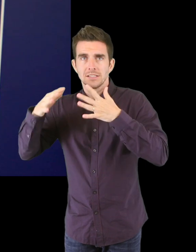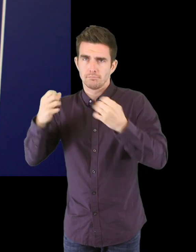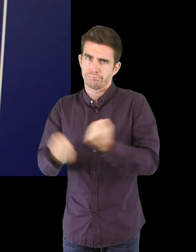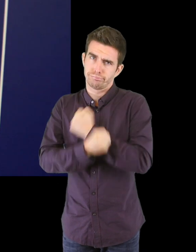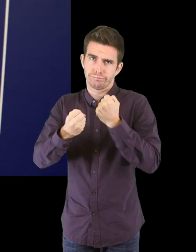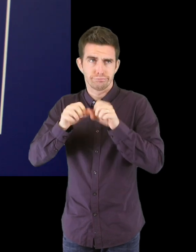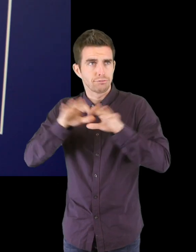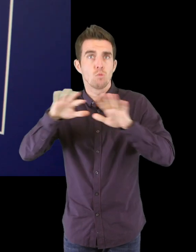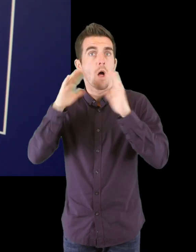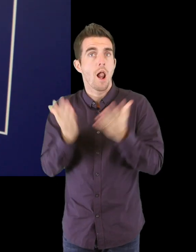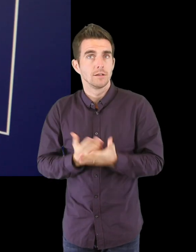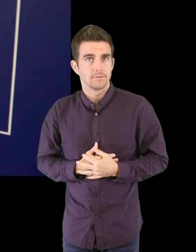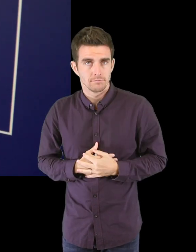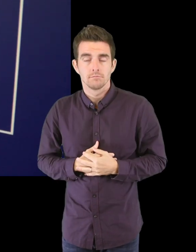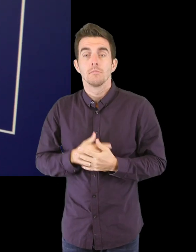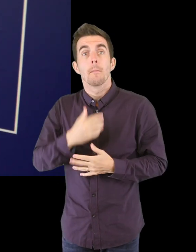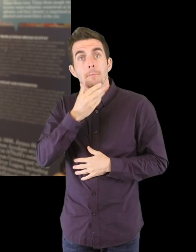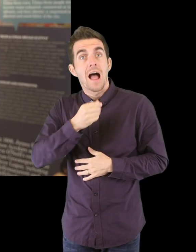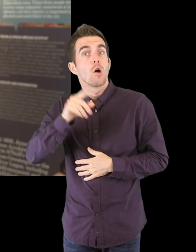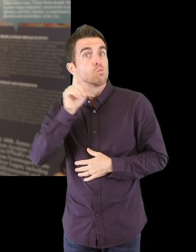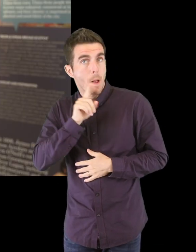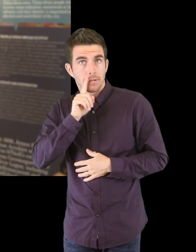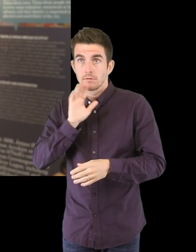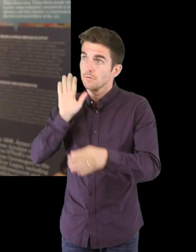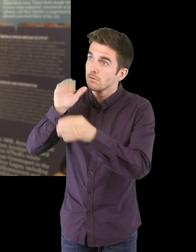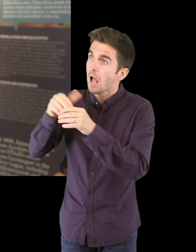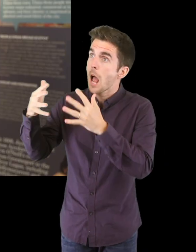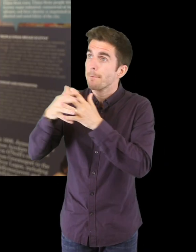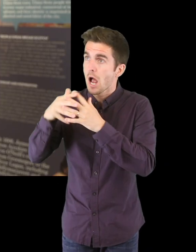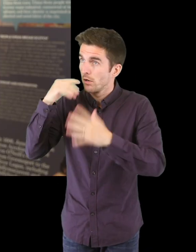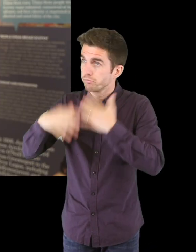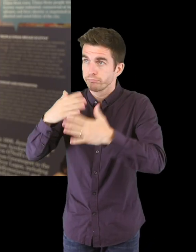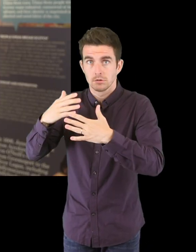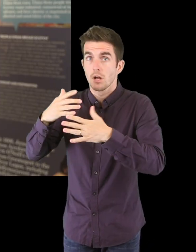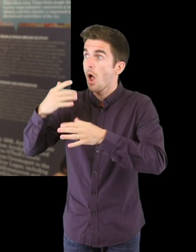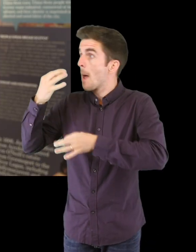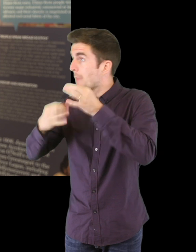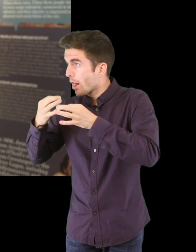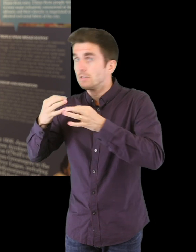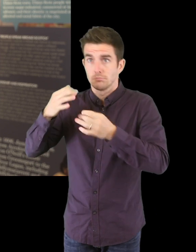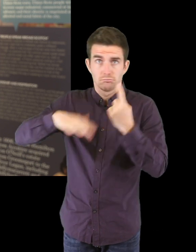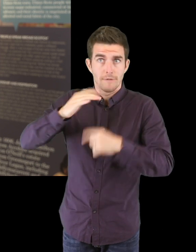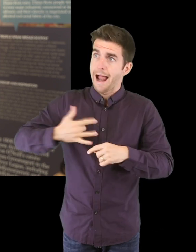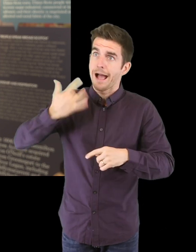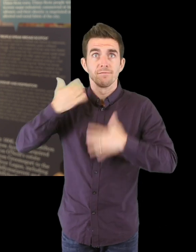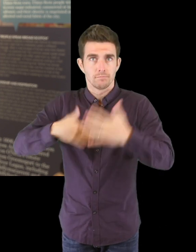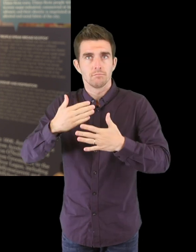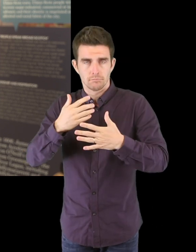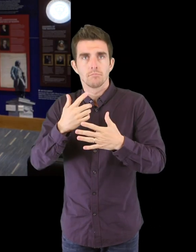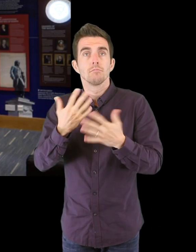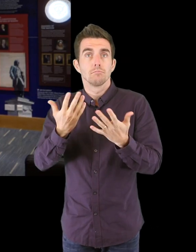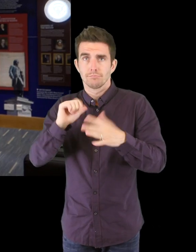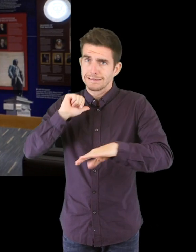world. Politics aside, men and women of Ulster descent have also played a key role in the civic and commercial life of